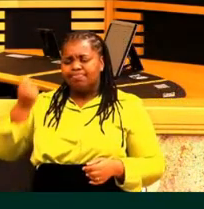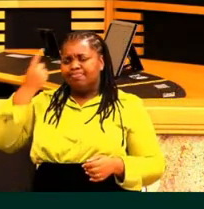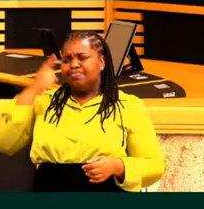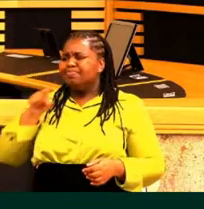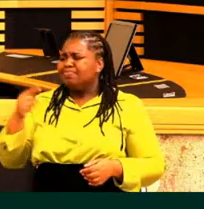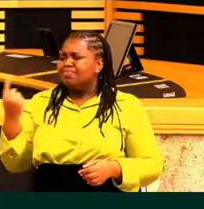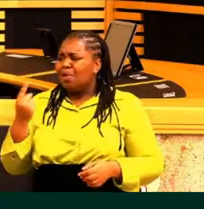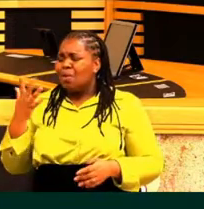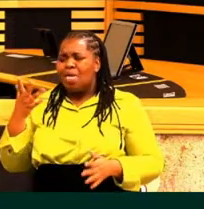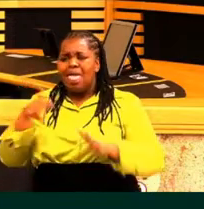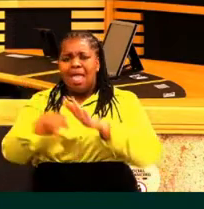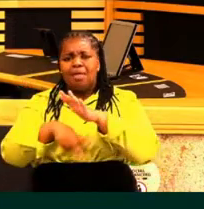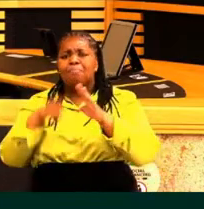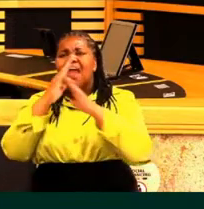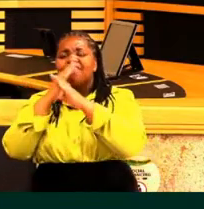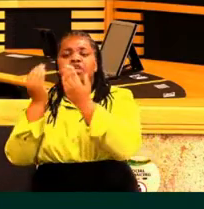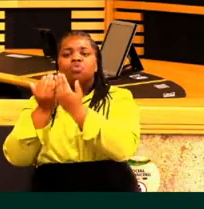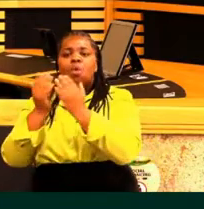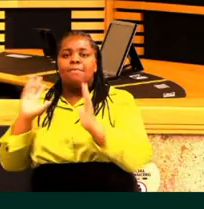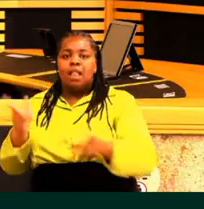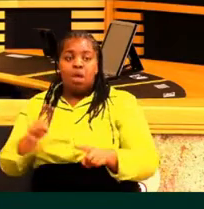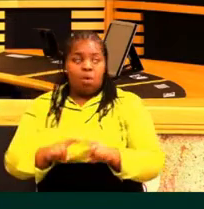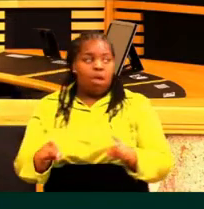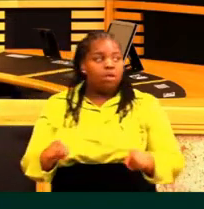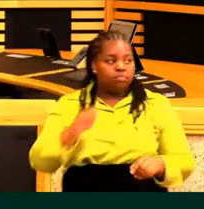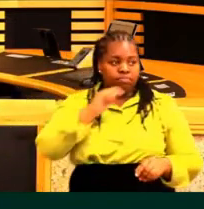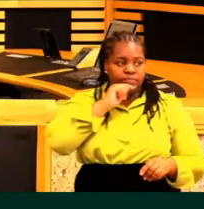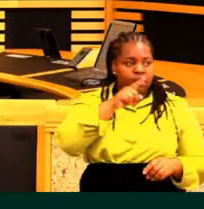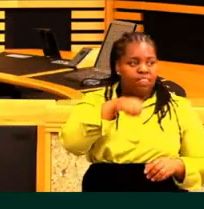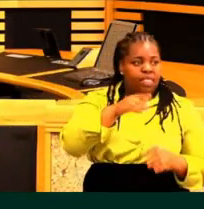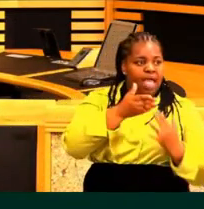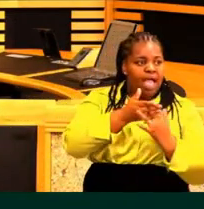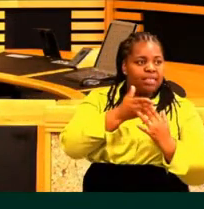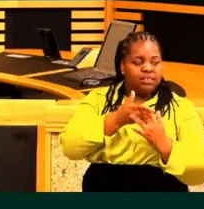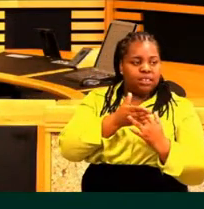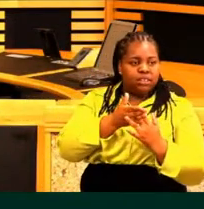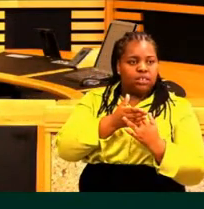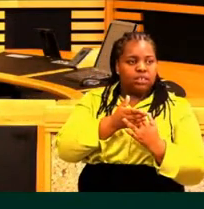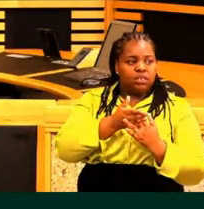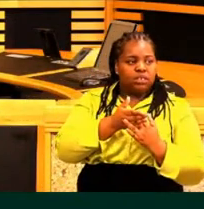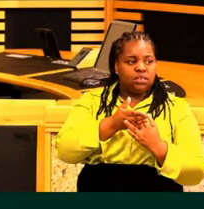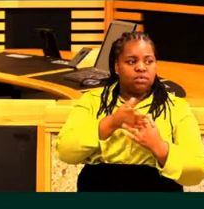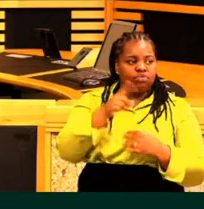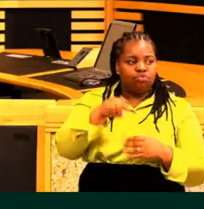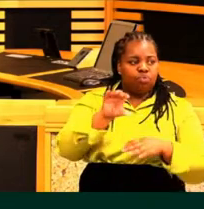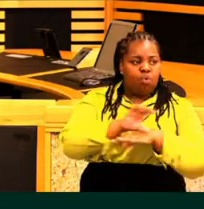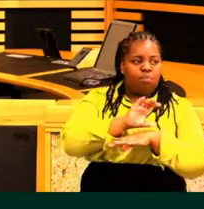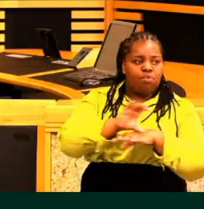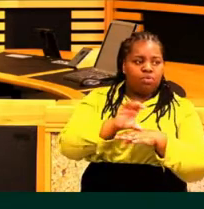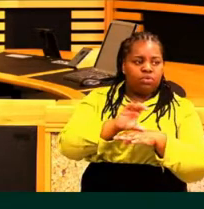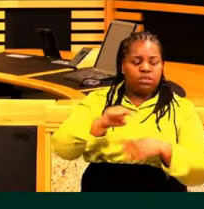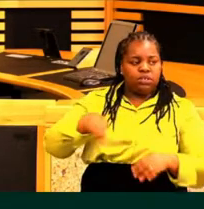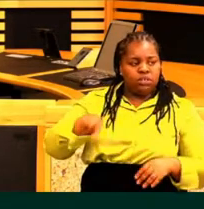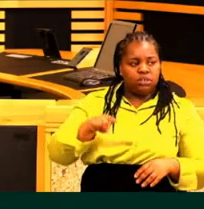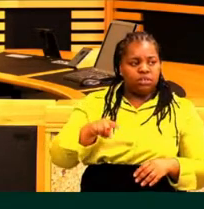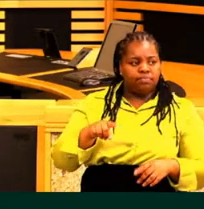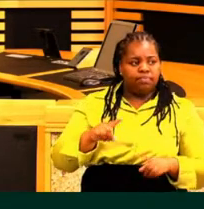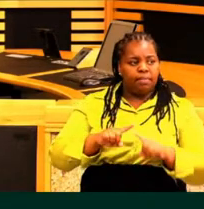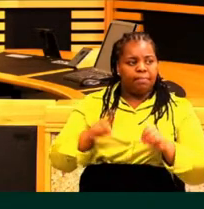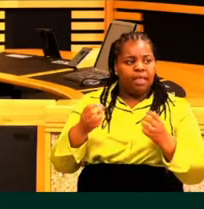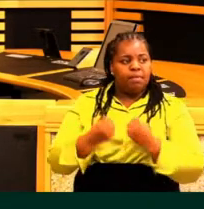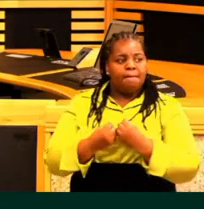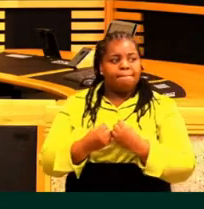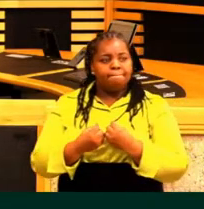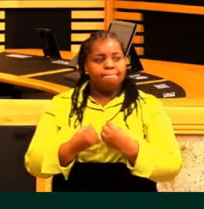that only exists in private schools because number one obviously the access to um computers etc but also most